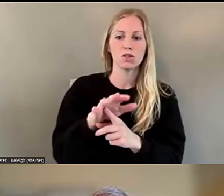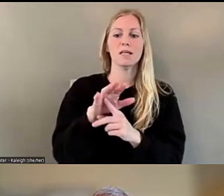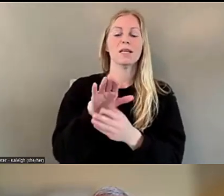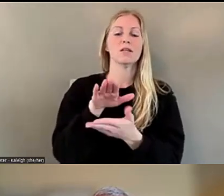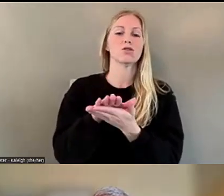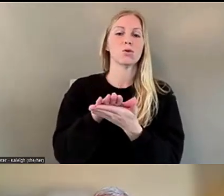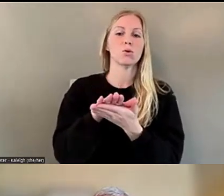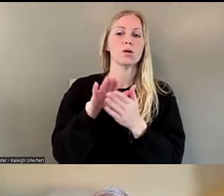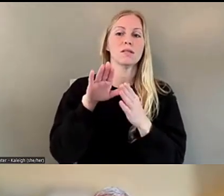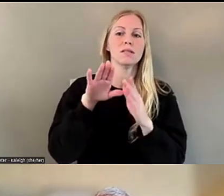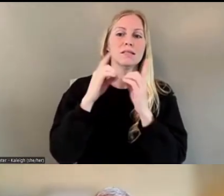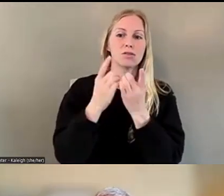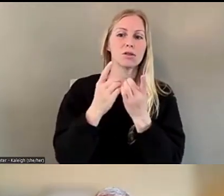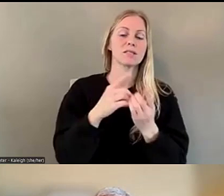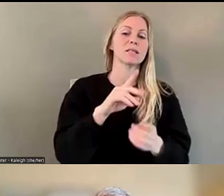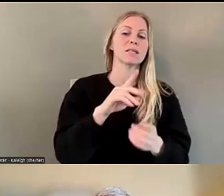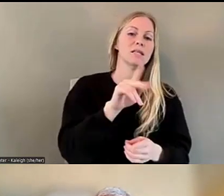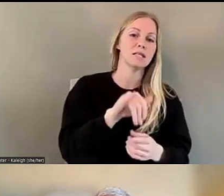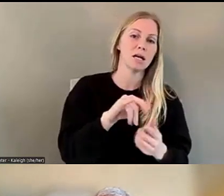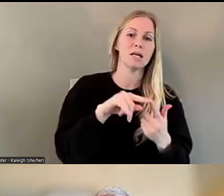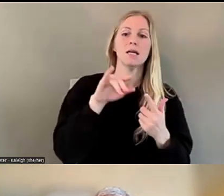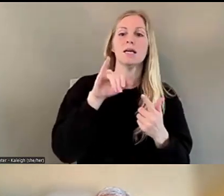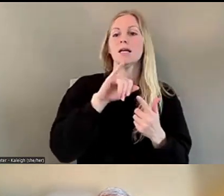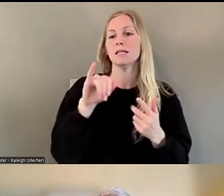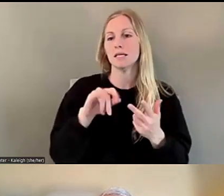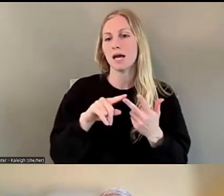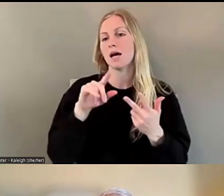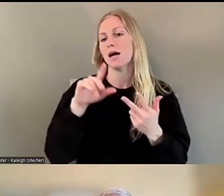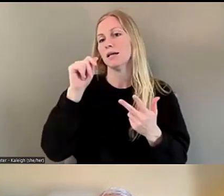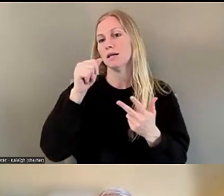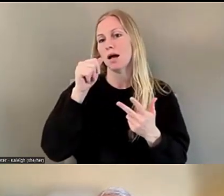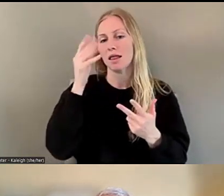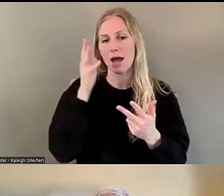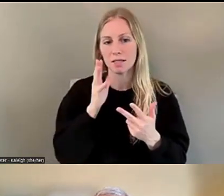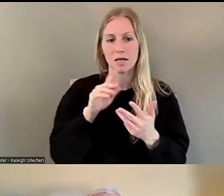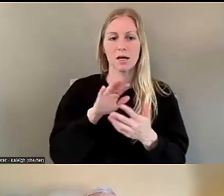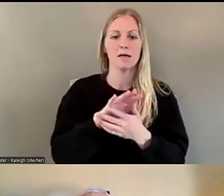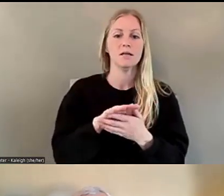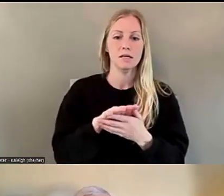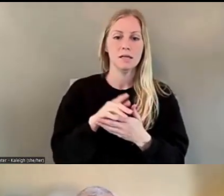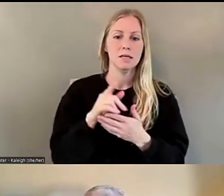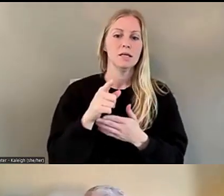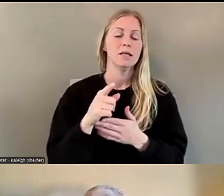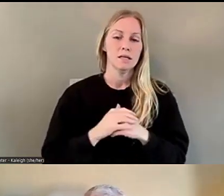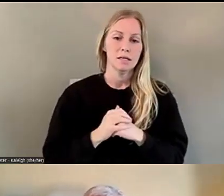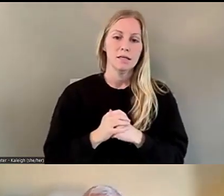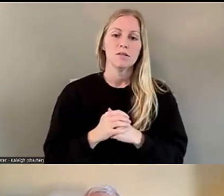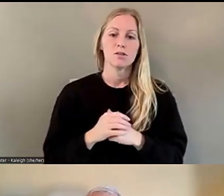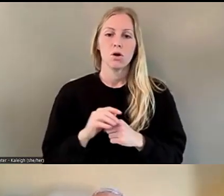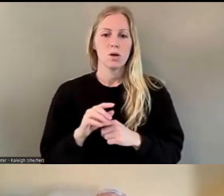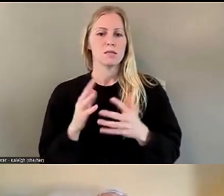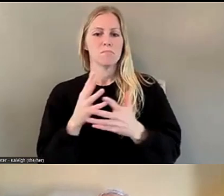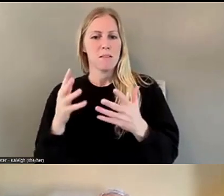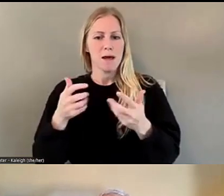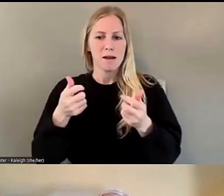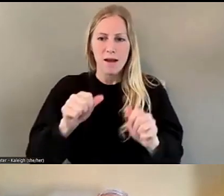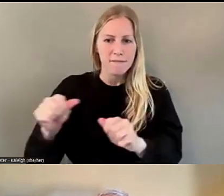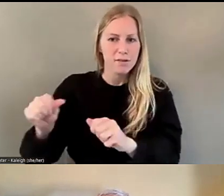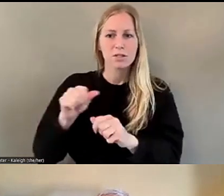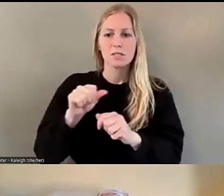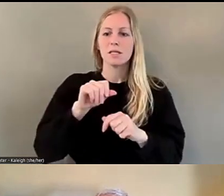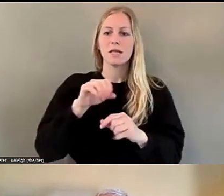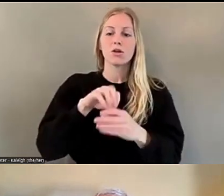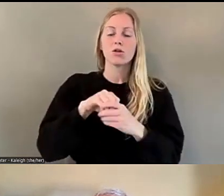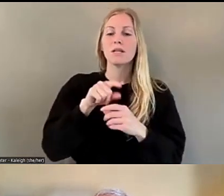and Alaska. Jim has also coordinated the Educational Opportunities section enforcement efforts in this area, including reviewing complaints